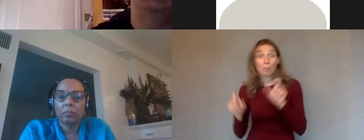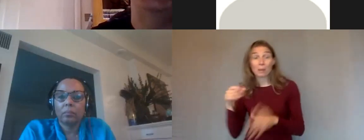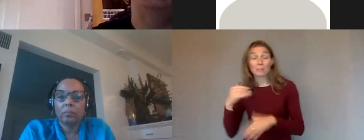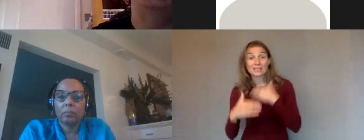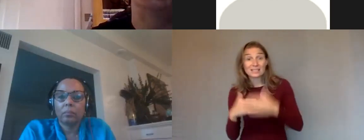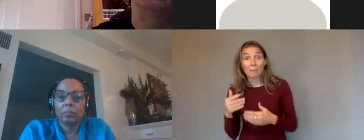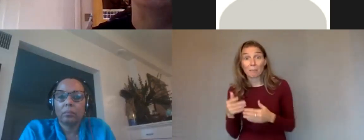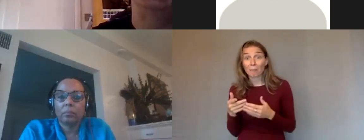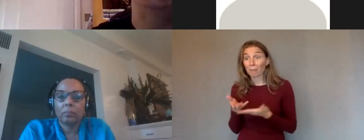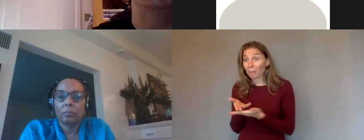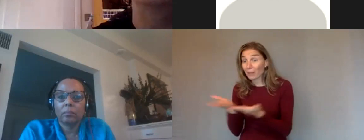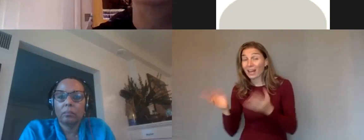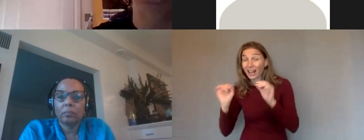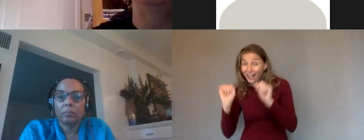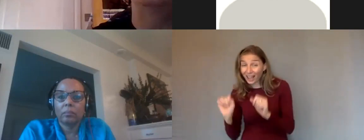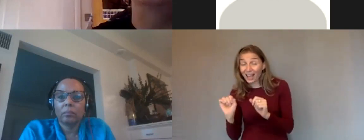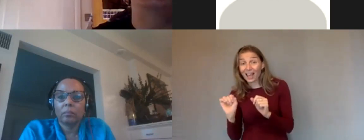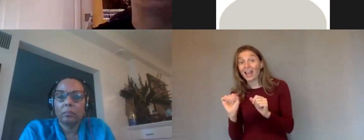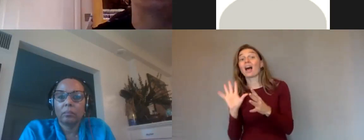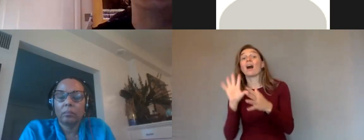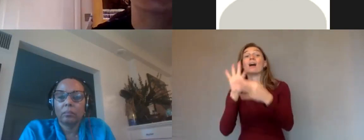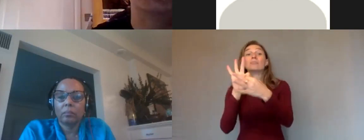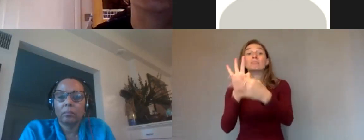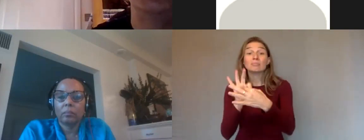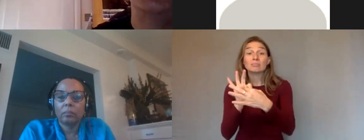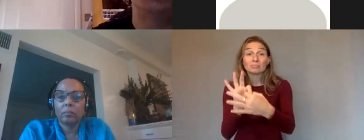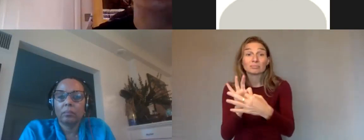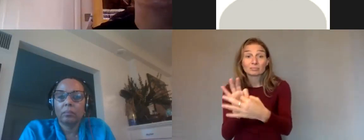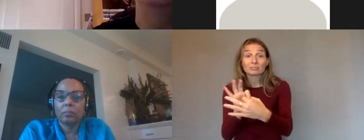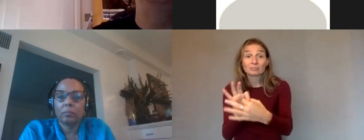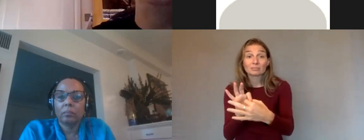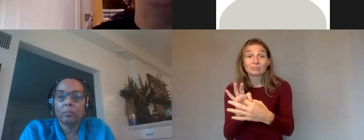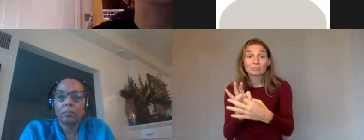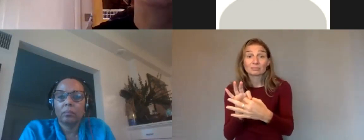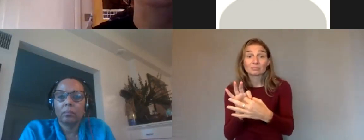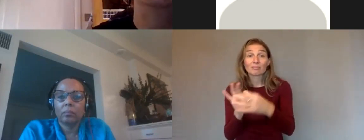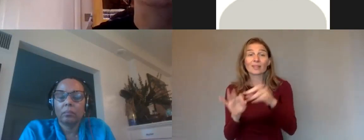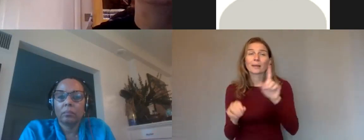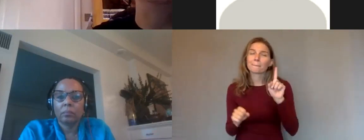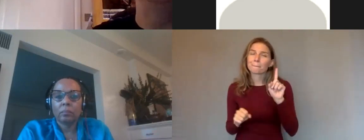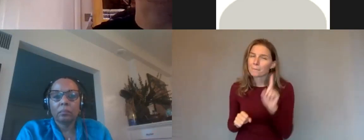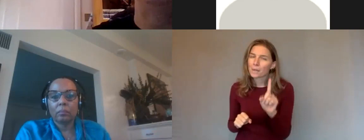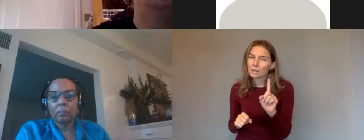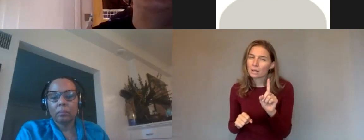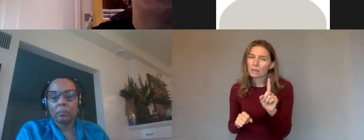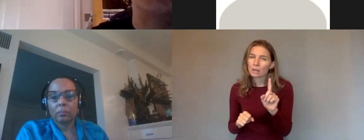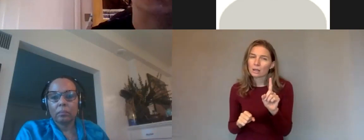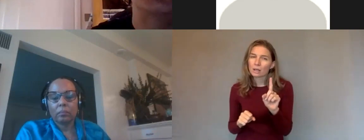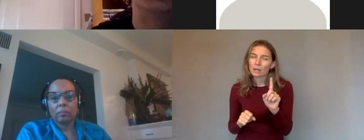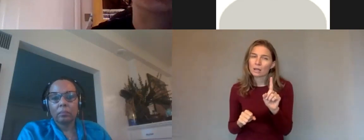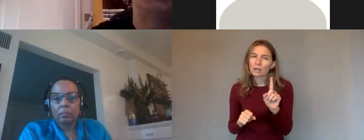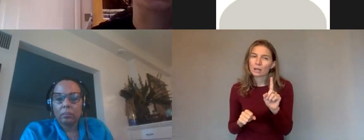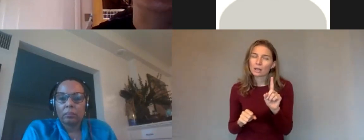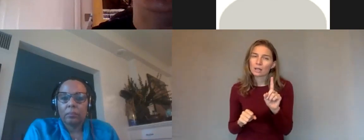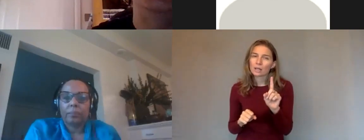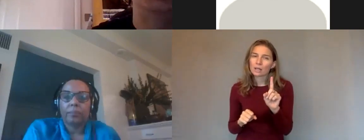to engage in social media, to be part and parcel of that whole process, to begin to produce rather